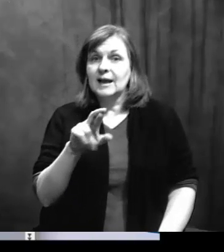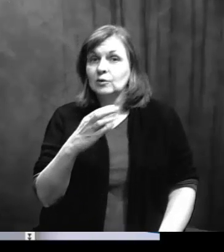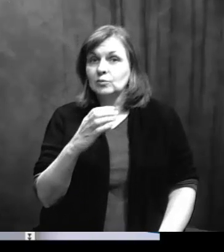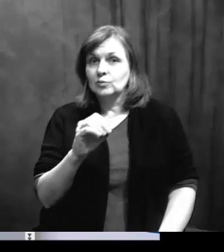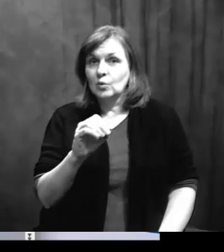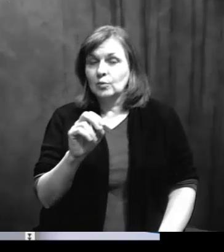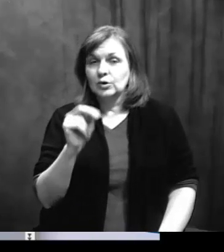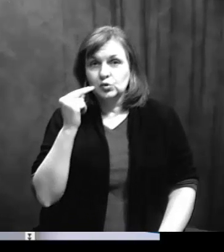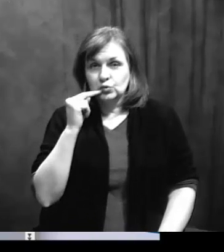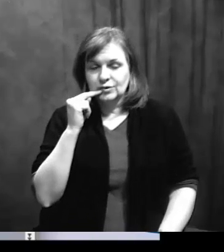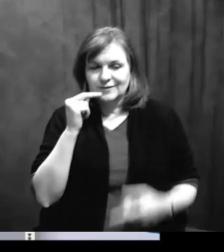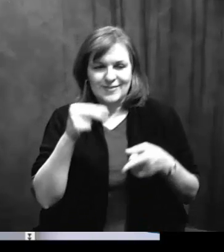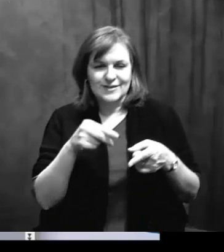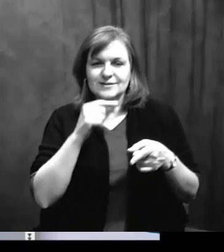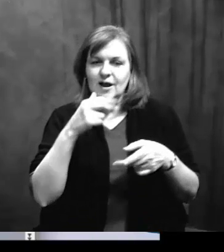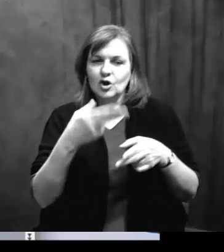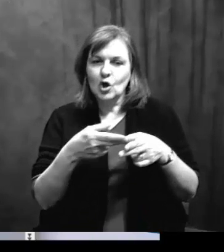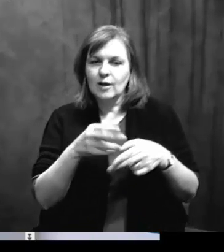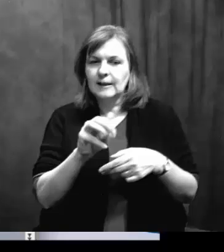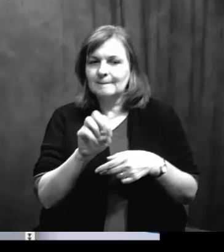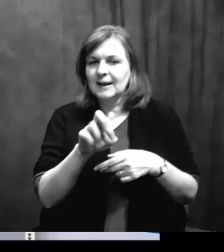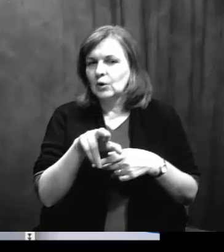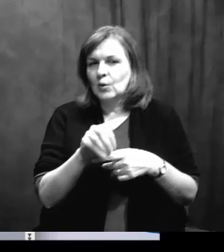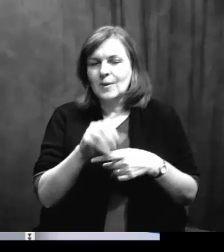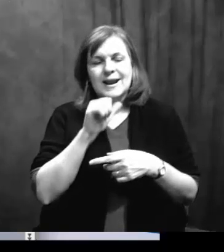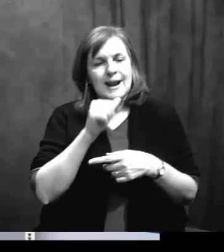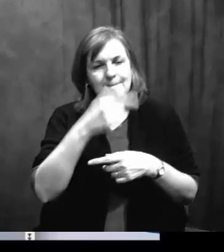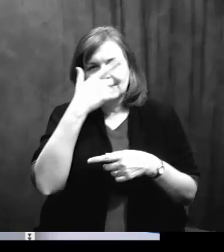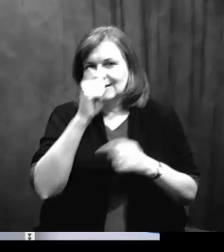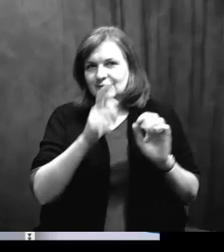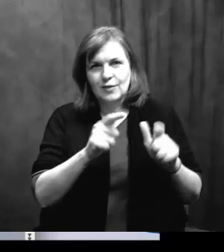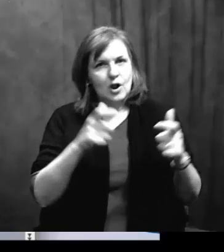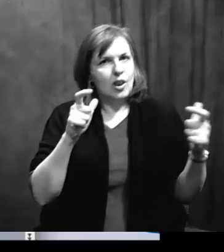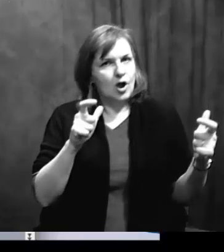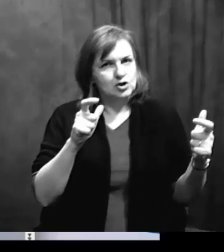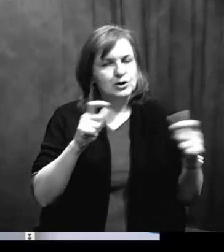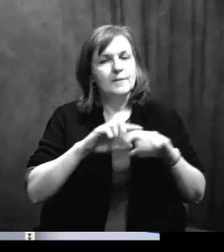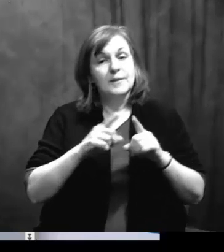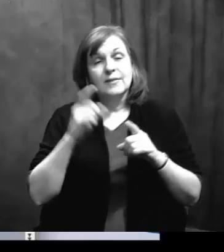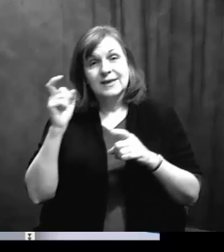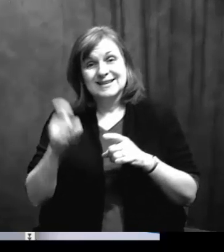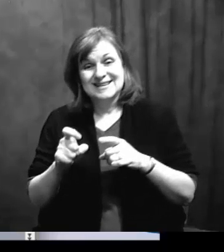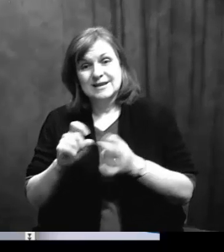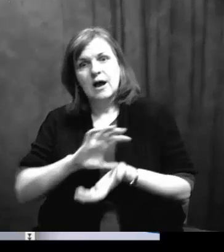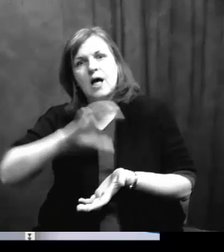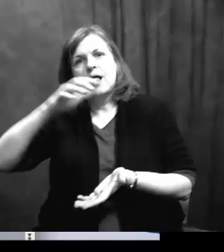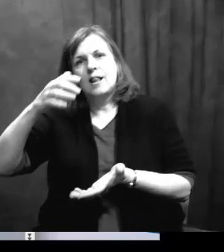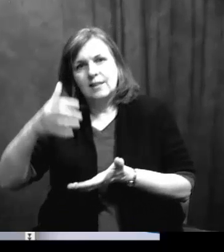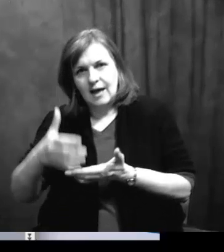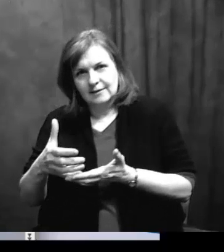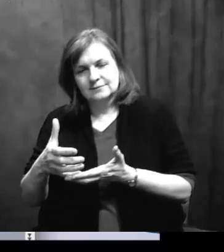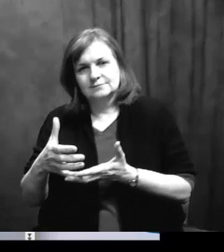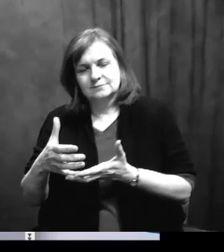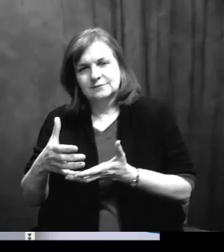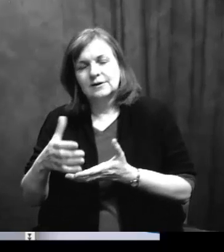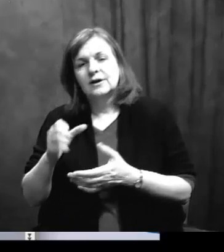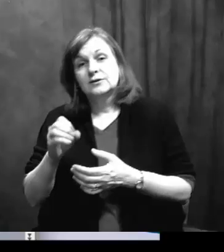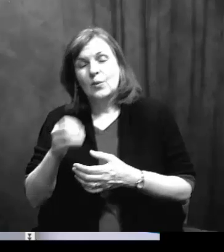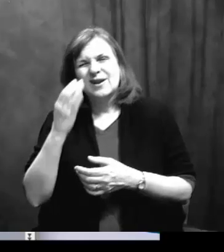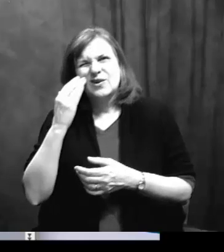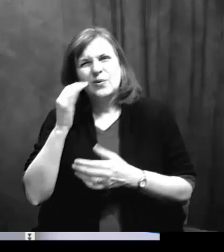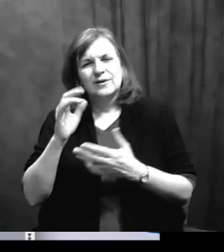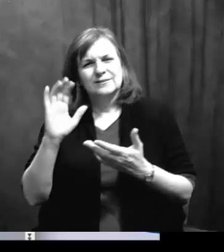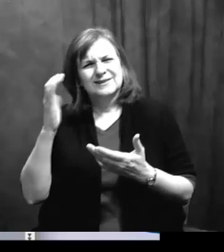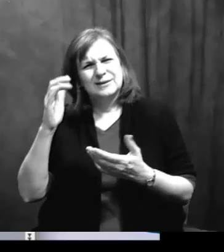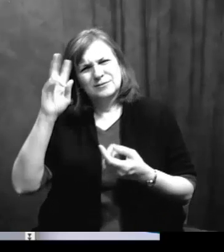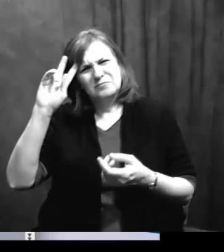macronutrients. These are not macro because they are large. These are macro because they need a lot of them in the plants. I